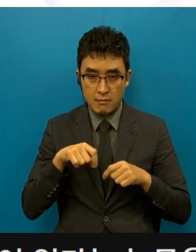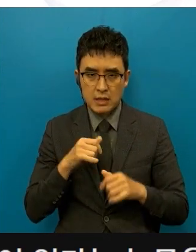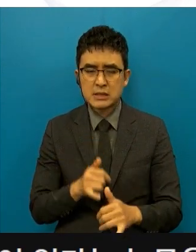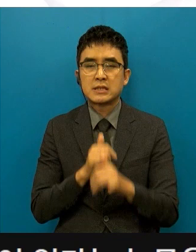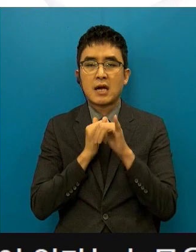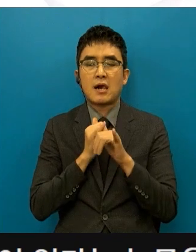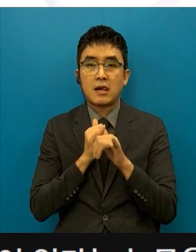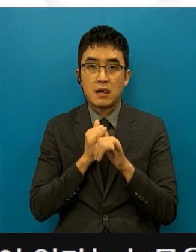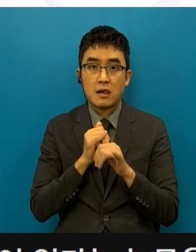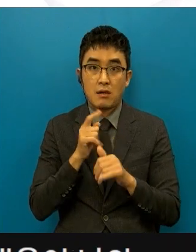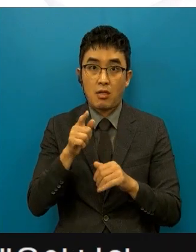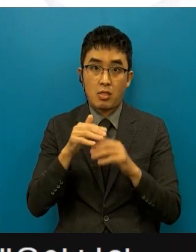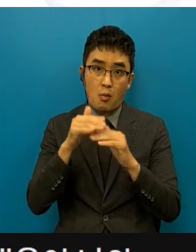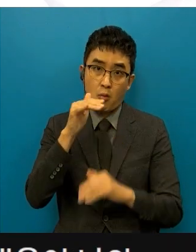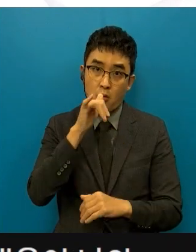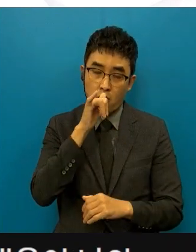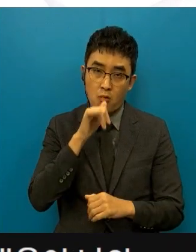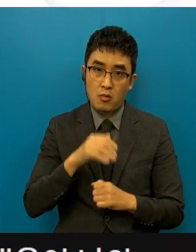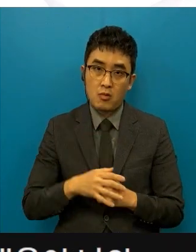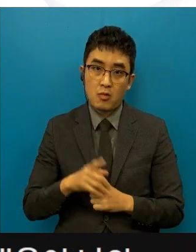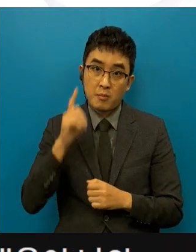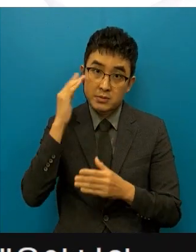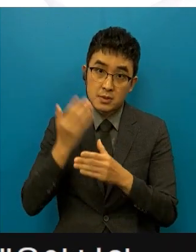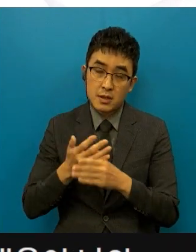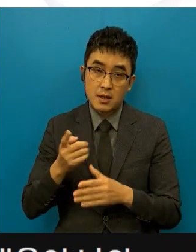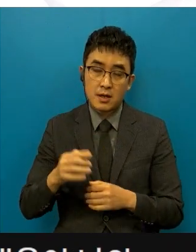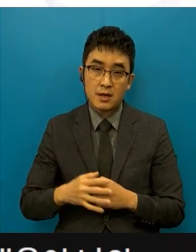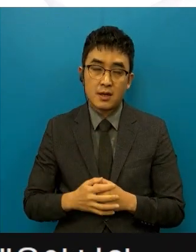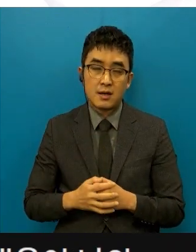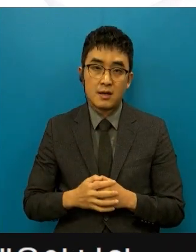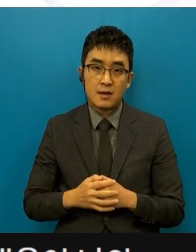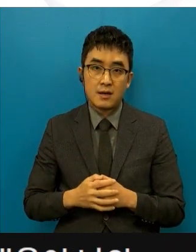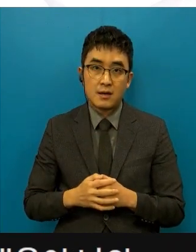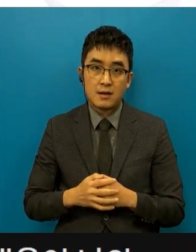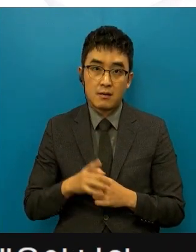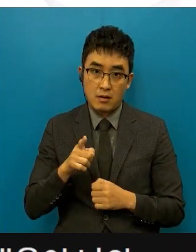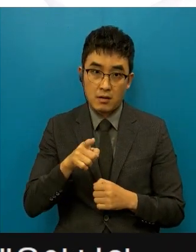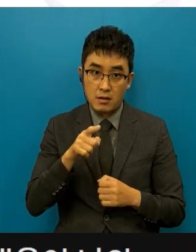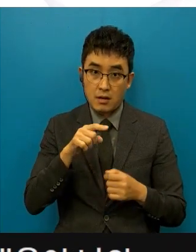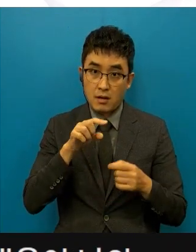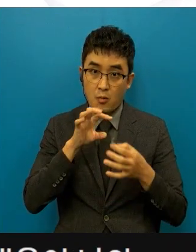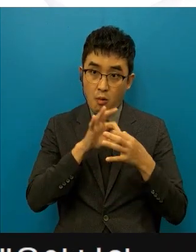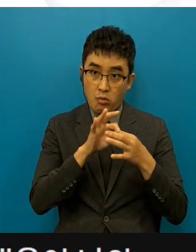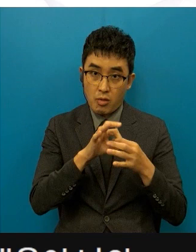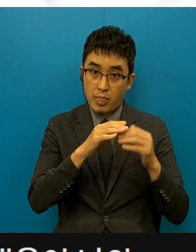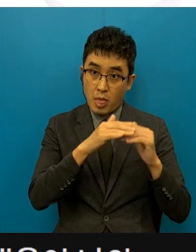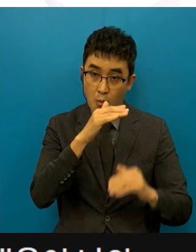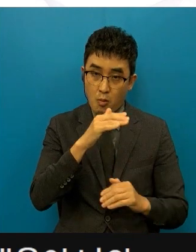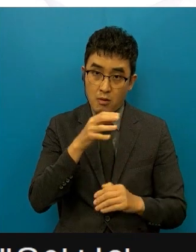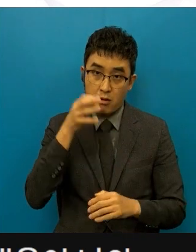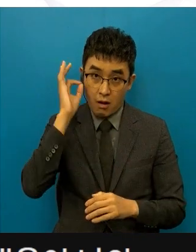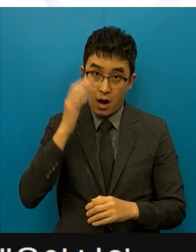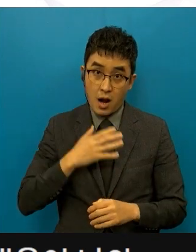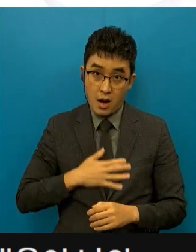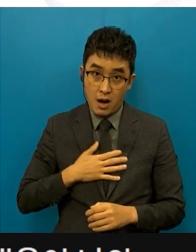or whether there would be some measures that should be in place to prevent